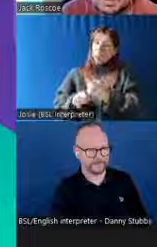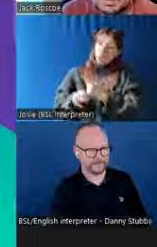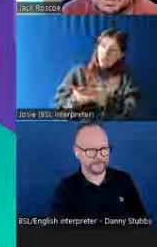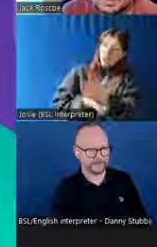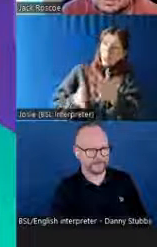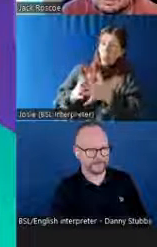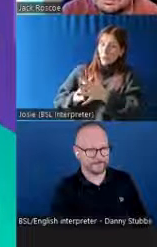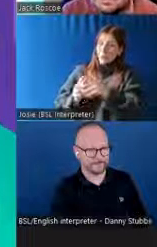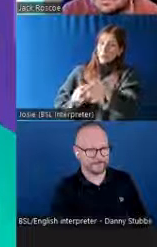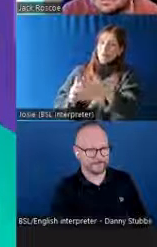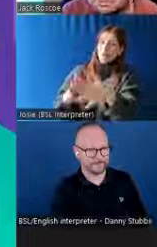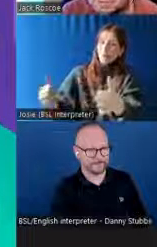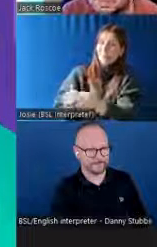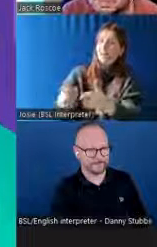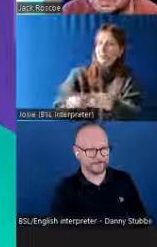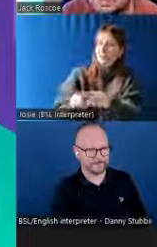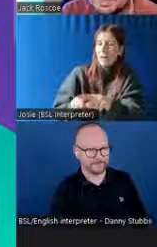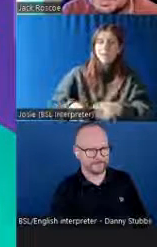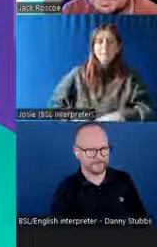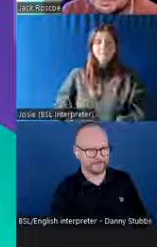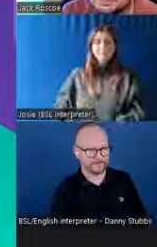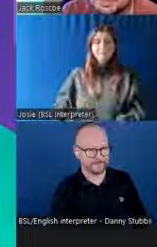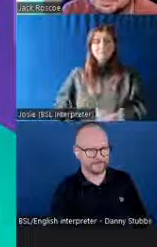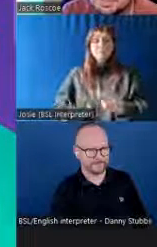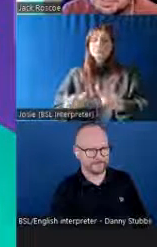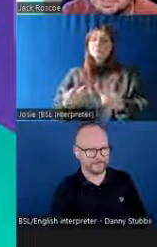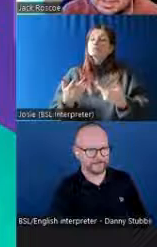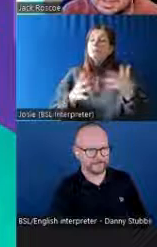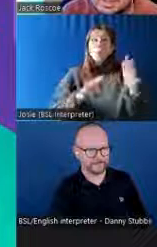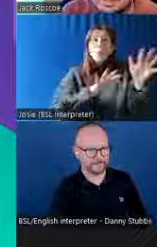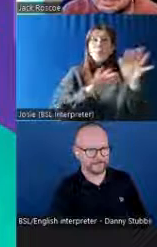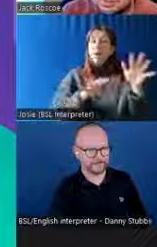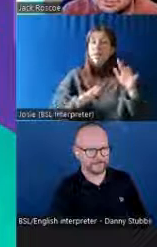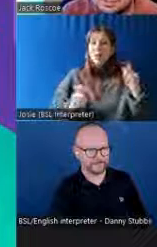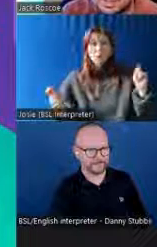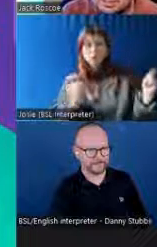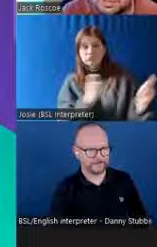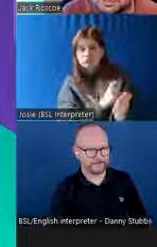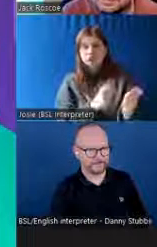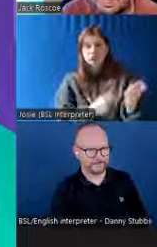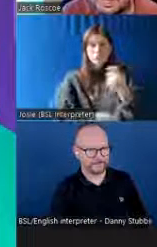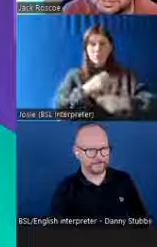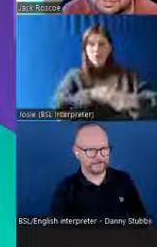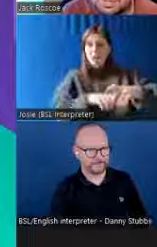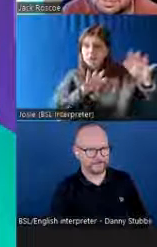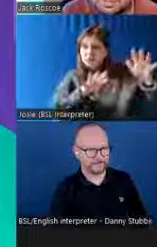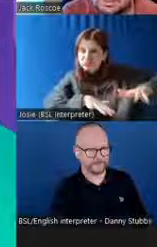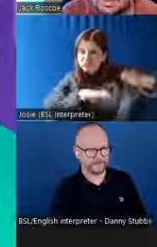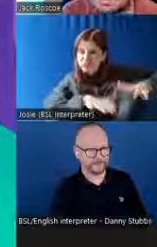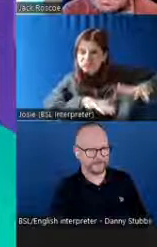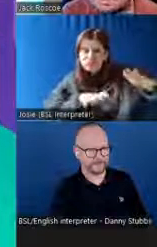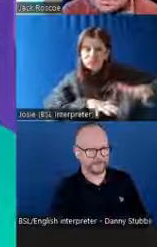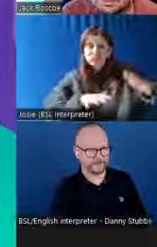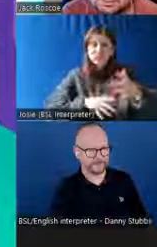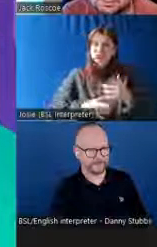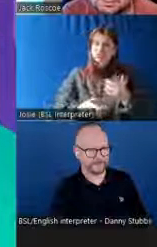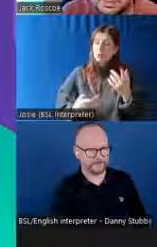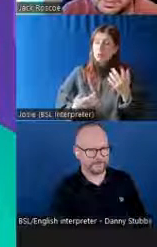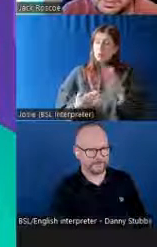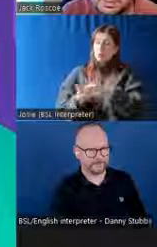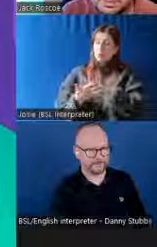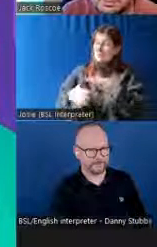will likely lead to fewer or more people attending outdoor activities. During bad weather, indoor spaces can get busier than